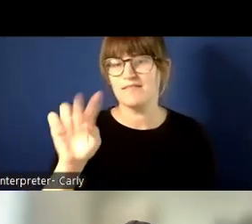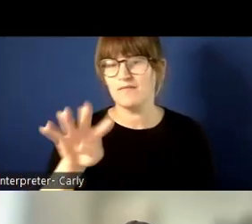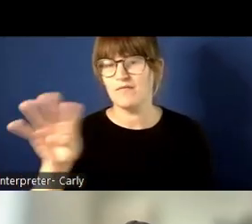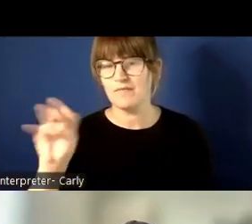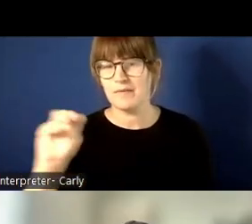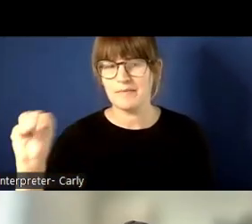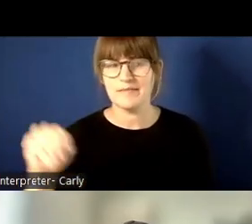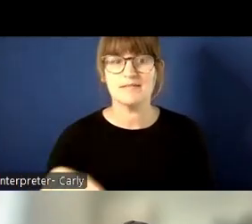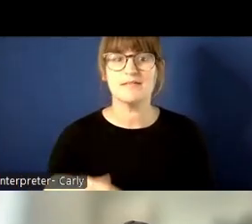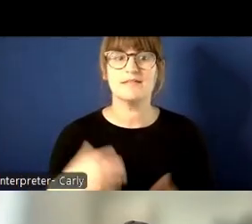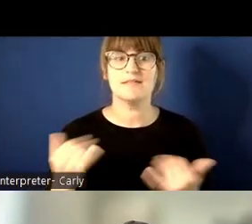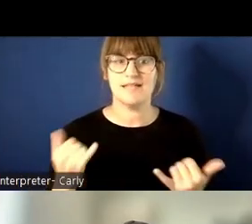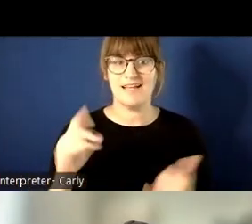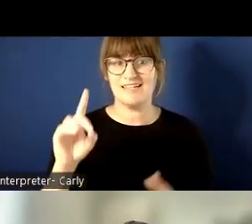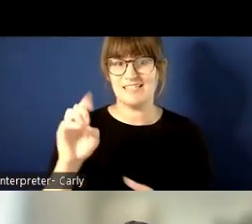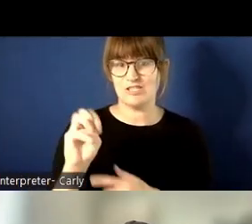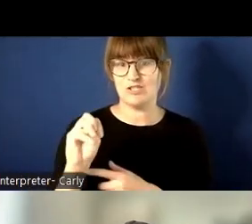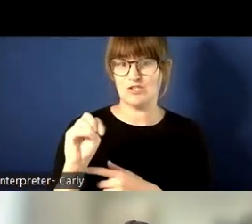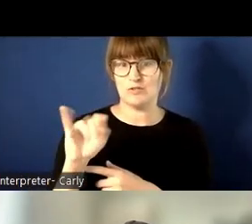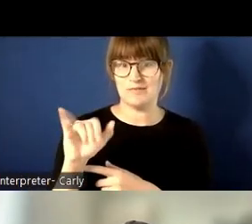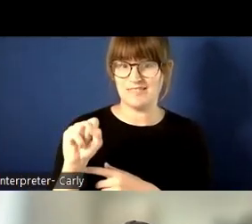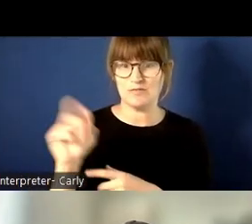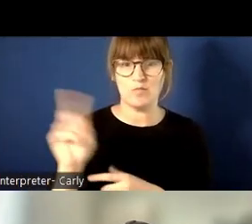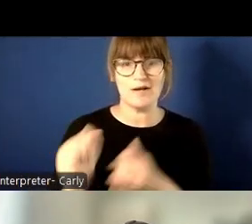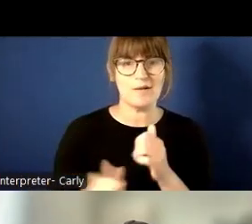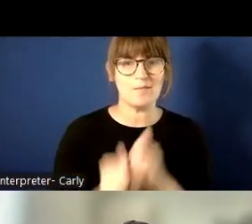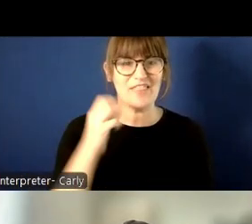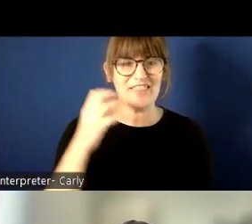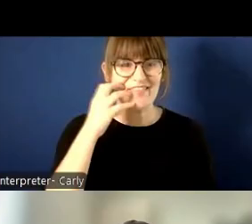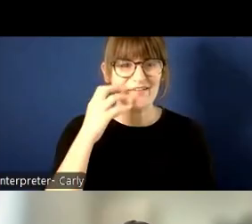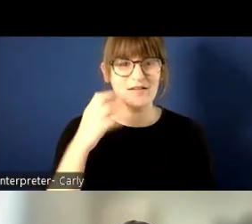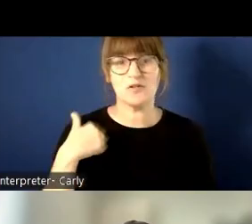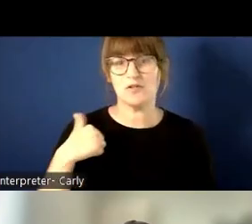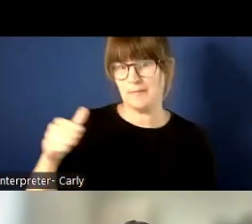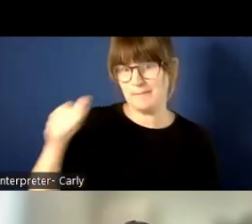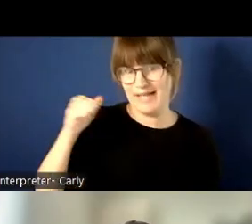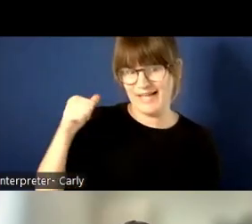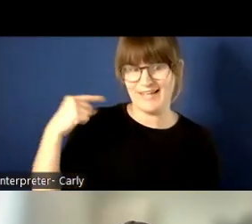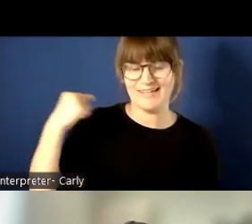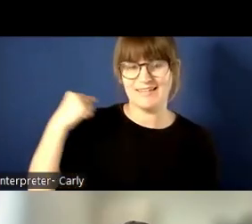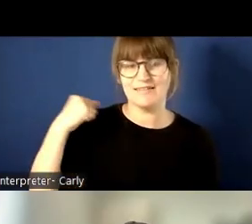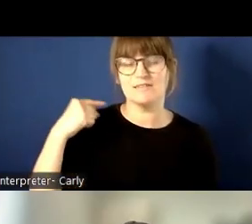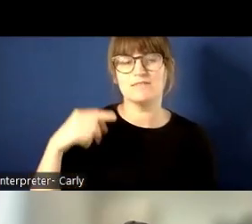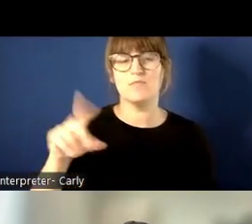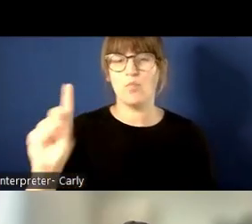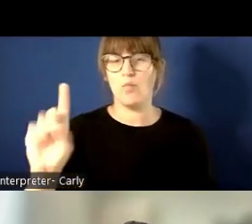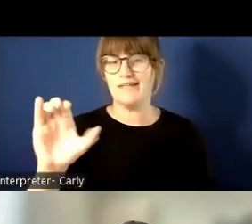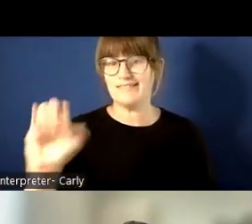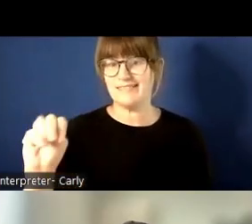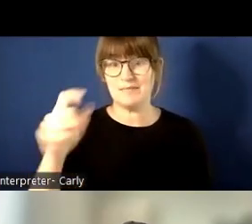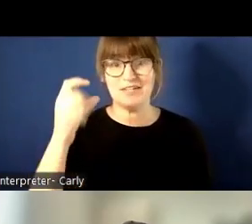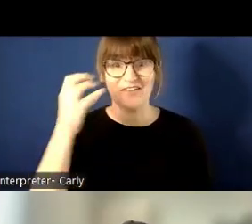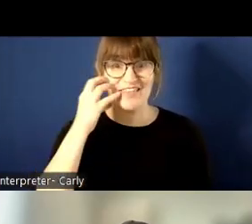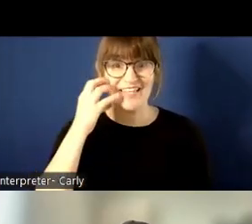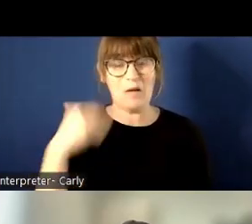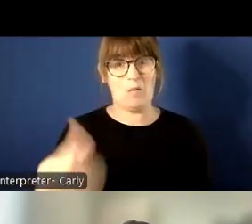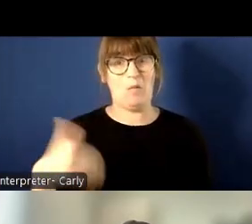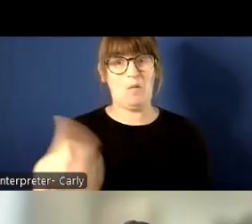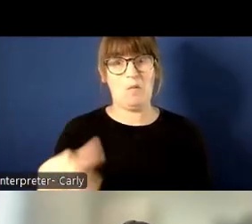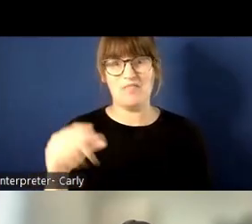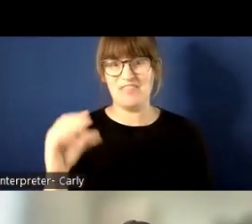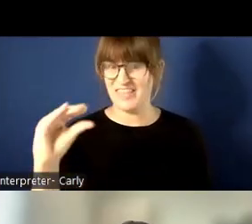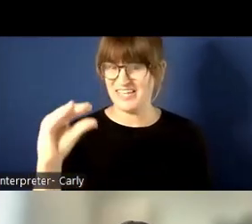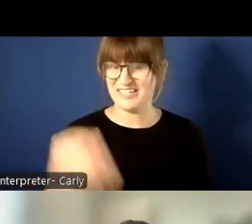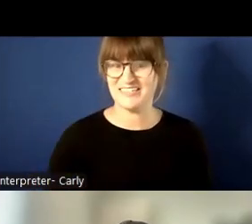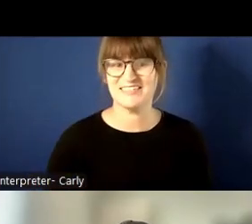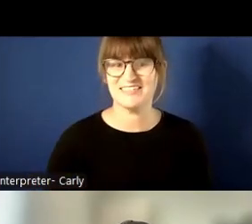dermis skin the thickest? So your dermis is the thickest on your back. It can actually be up to a centimeter thick, which is pretty thick.